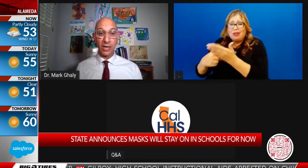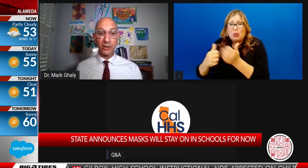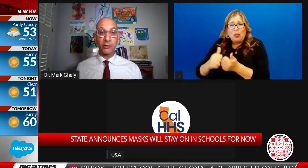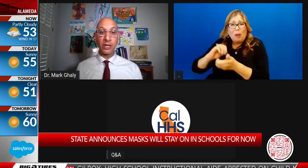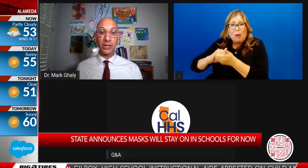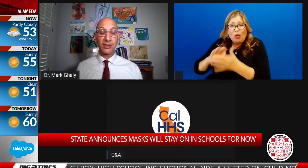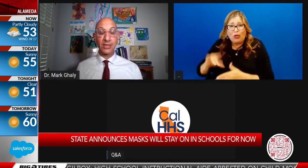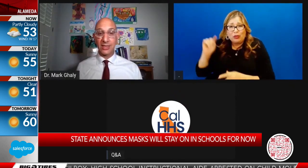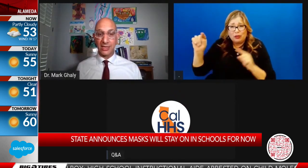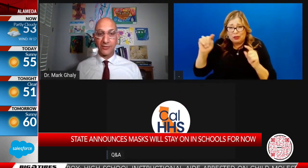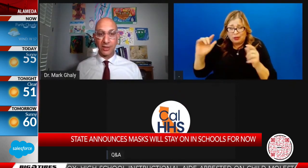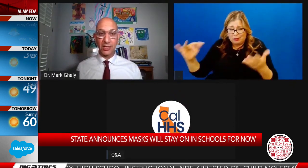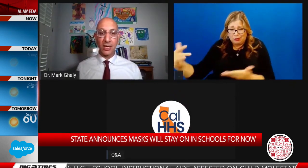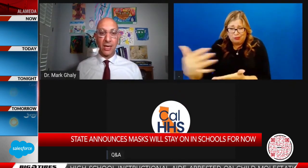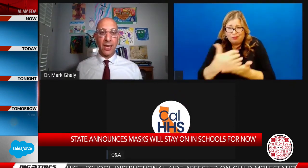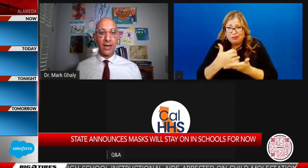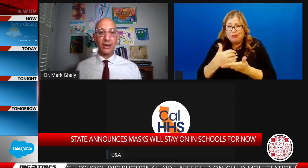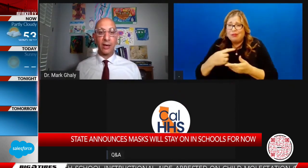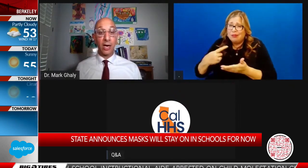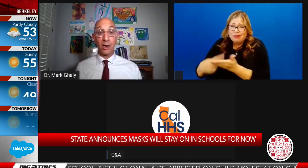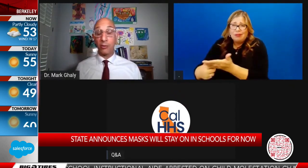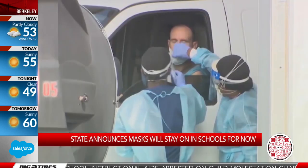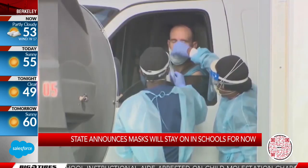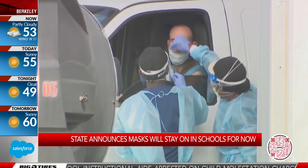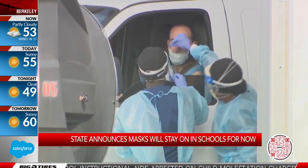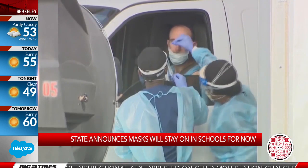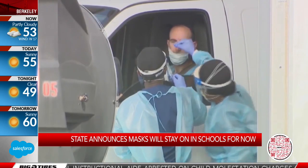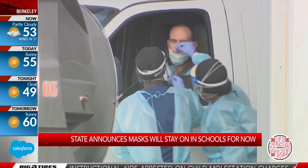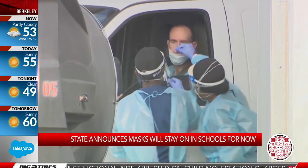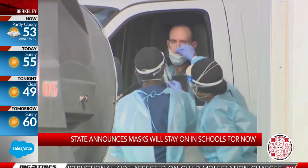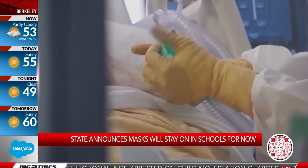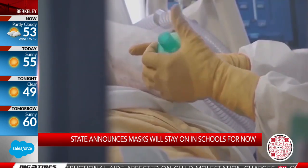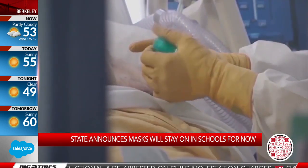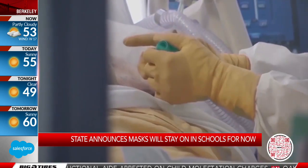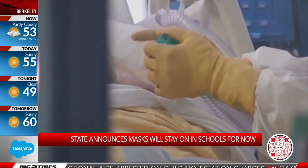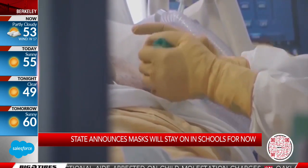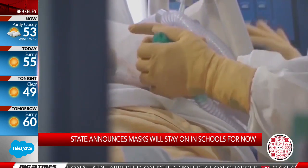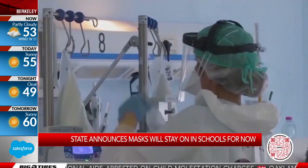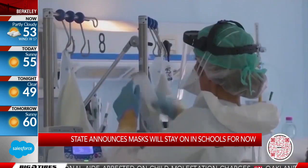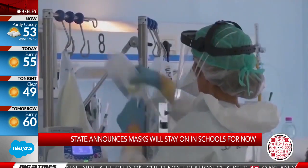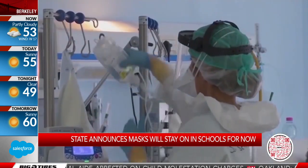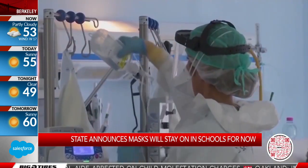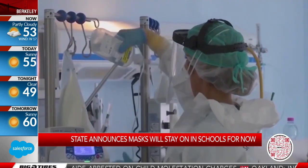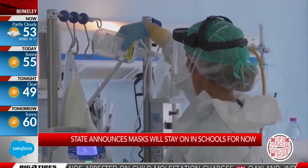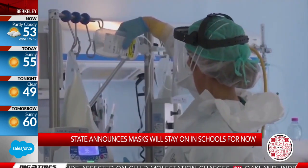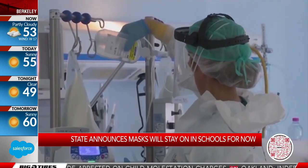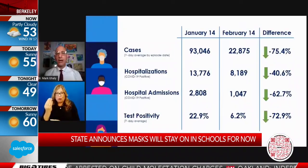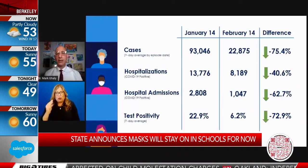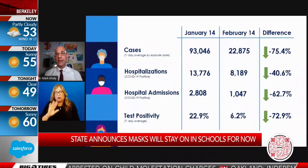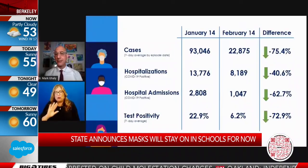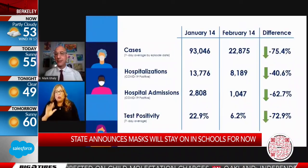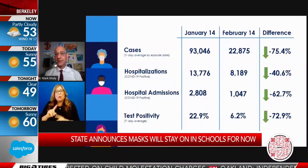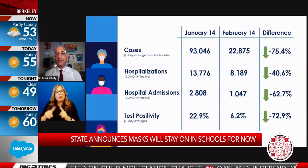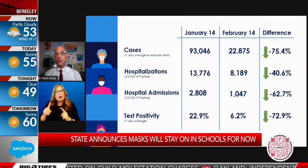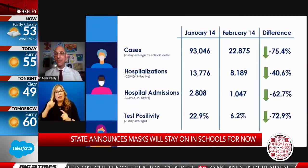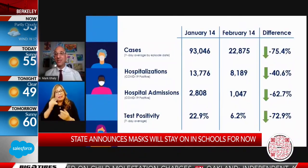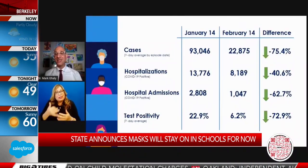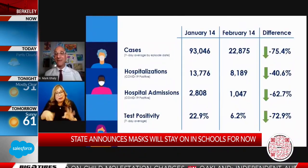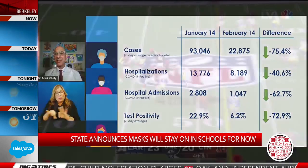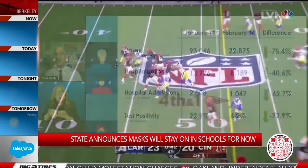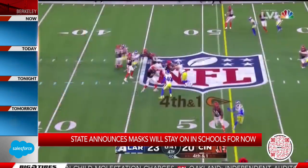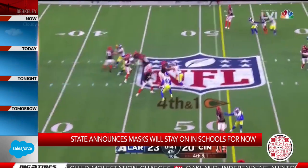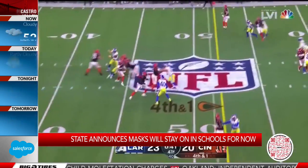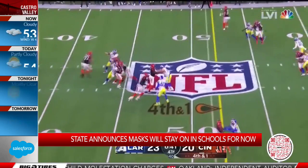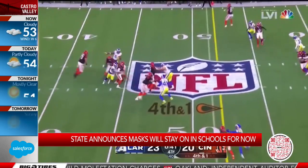we are doing it successfully. Galley's update comes as COVID-19 cases, hospitalizations, and the state's positivity rate plummet over the last